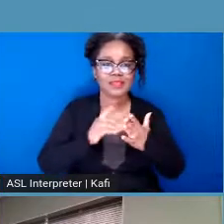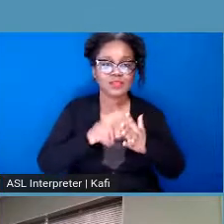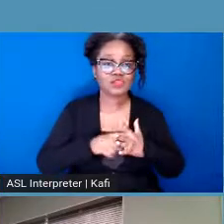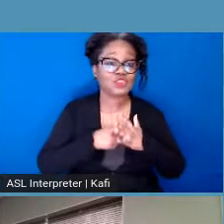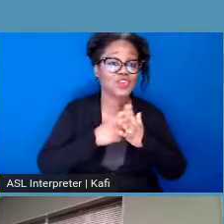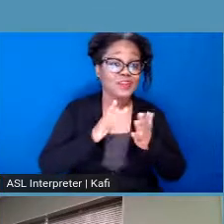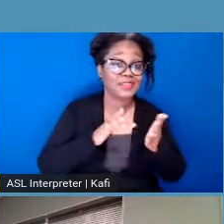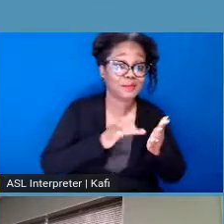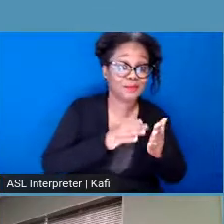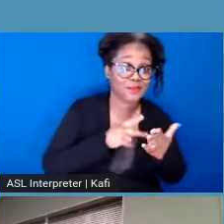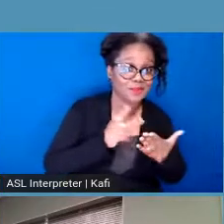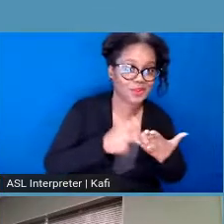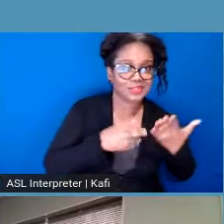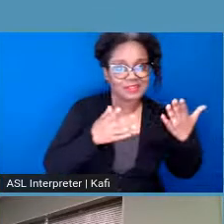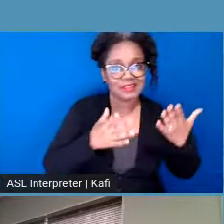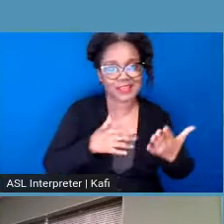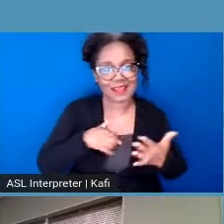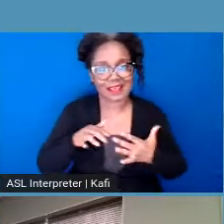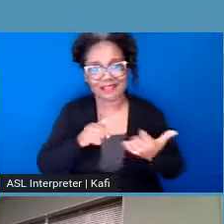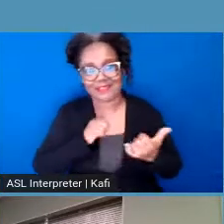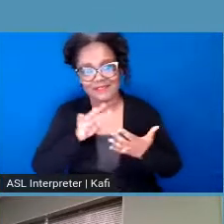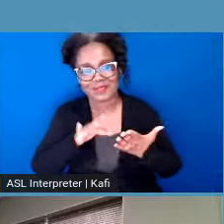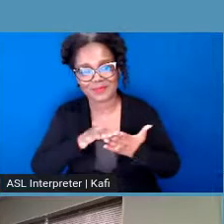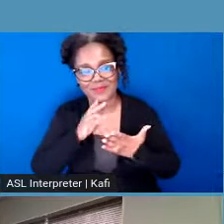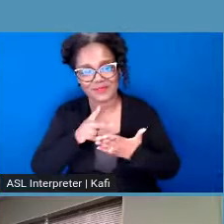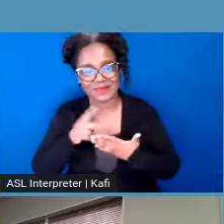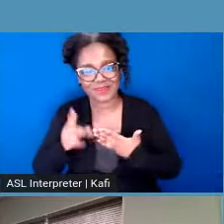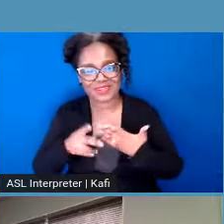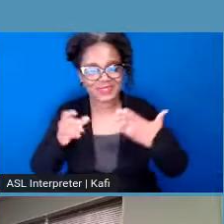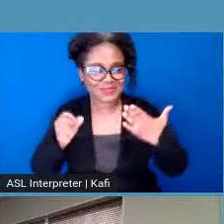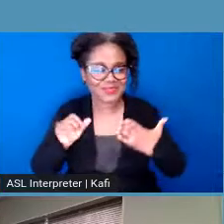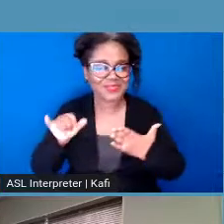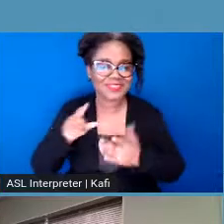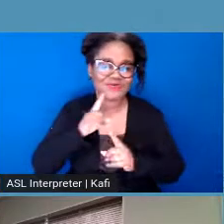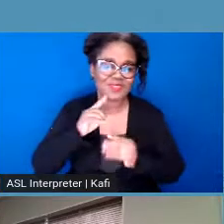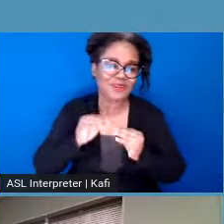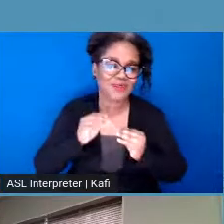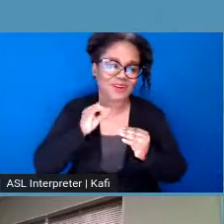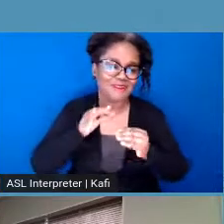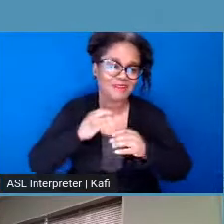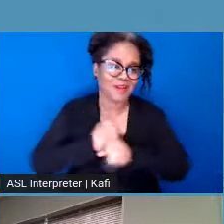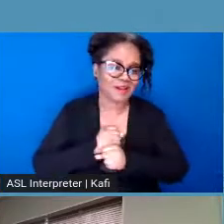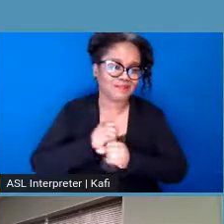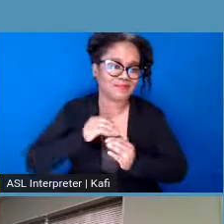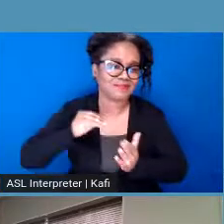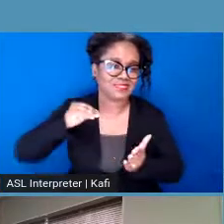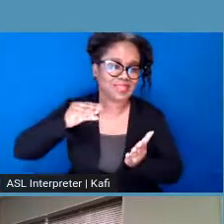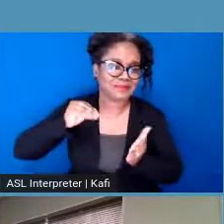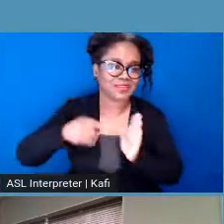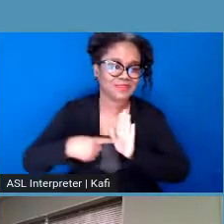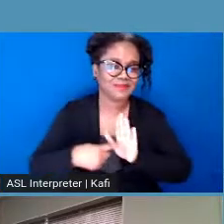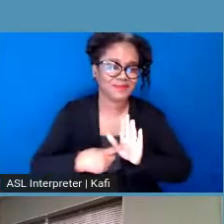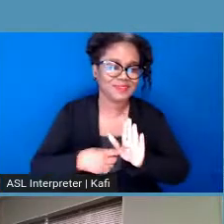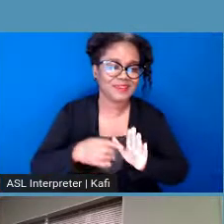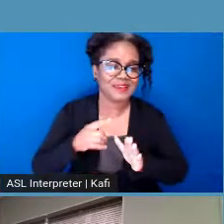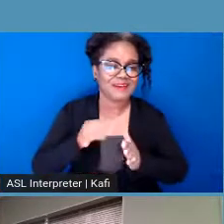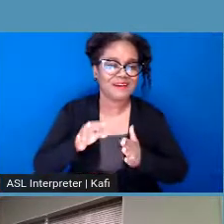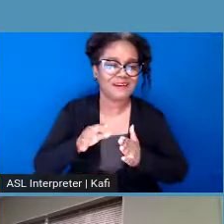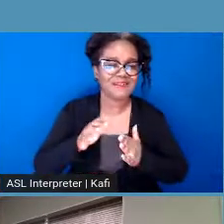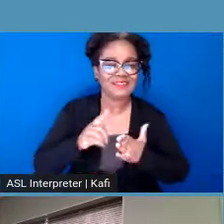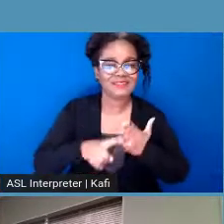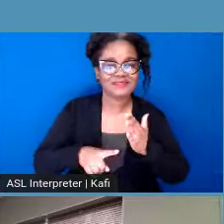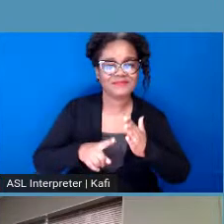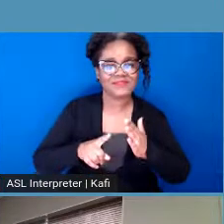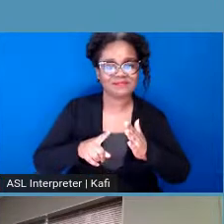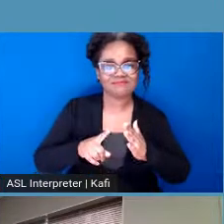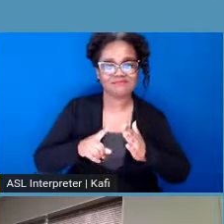in the middle of a project. So I'm just kind of showing that little snapshot of, these are conversations that come up, and